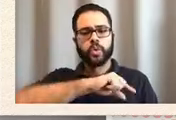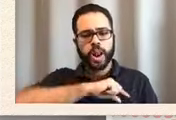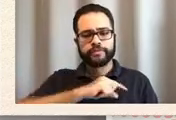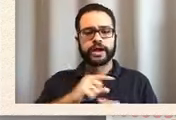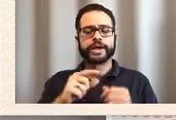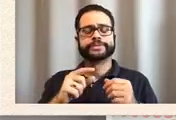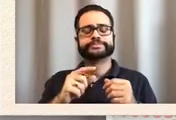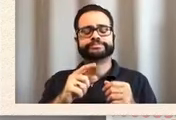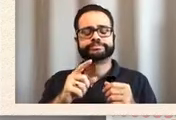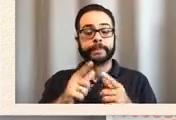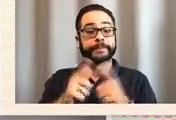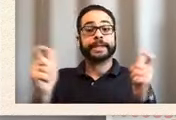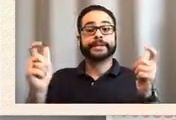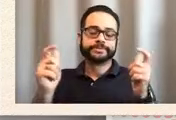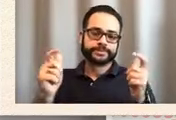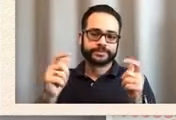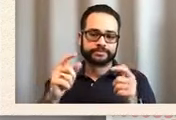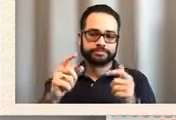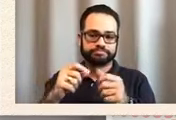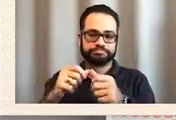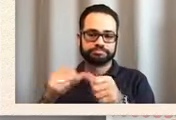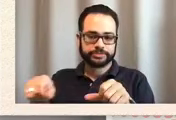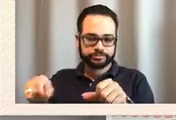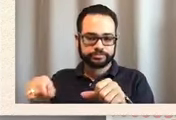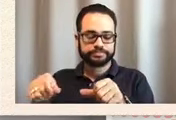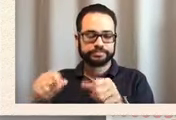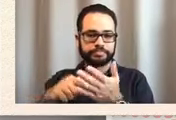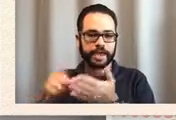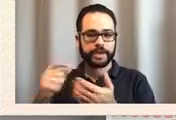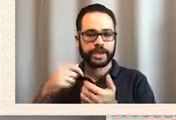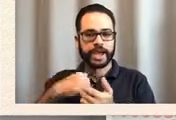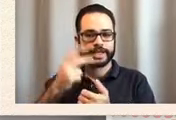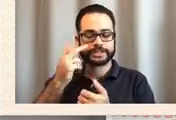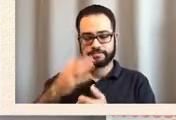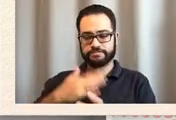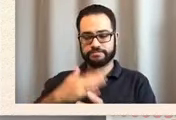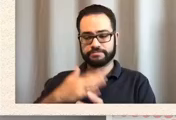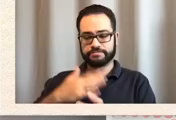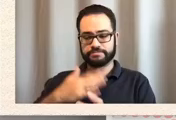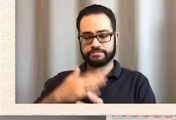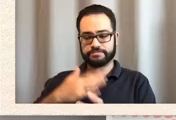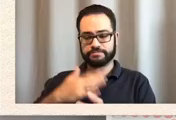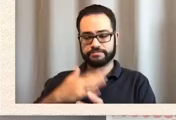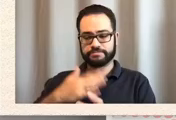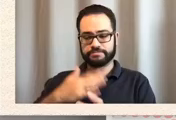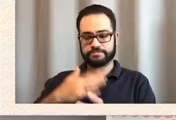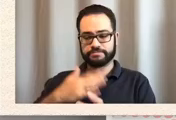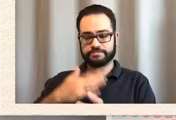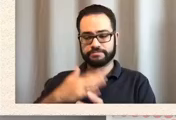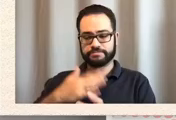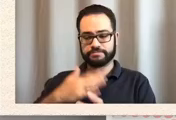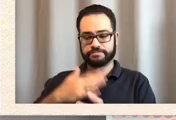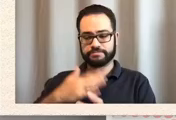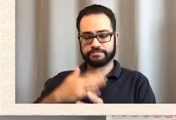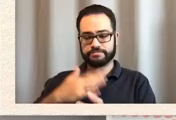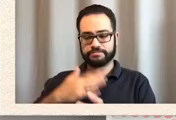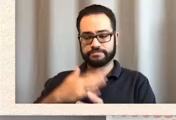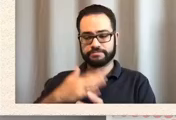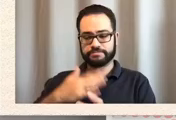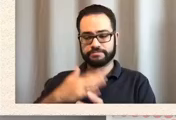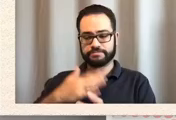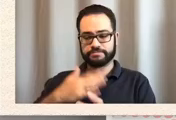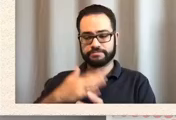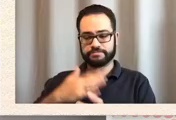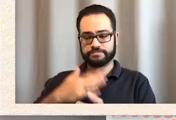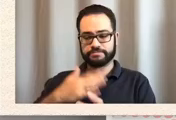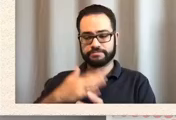opportunity to witness and see happen was a friend of mine who has an ABLE account put a down payment on a car. And so he was able